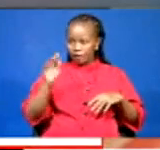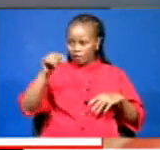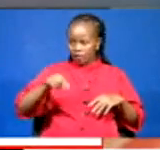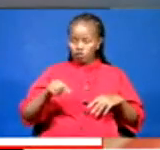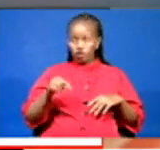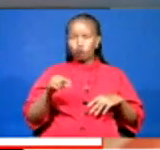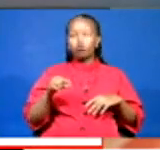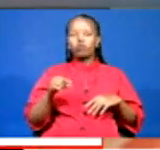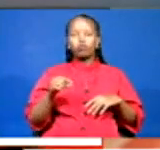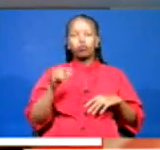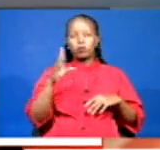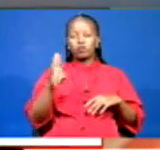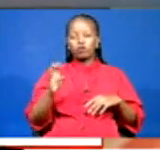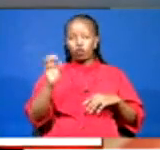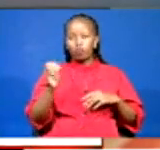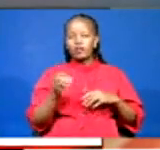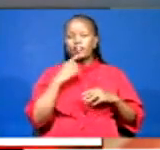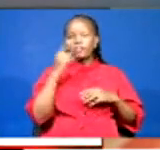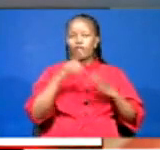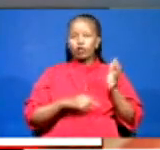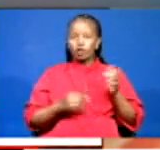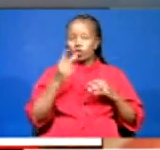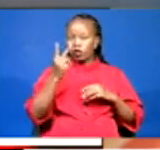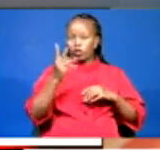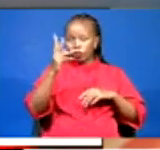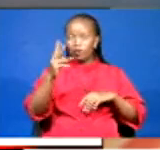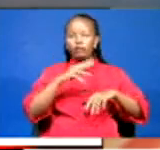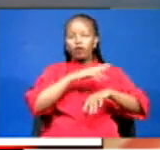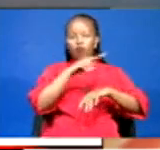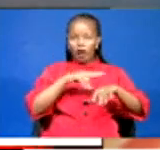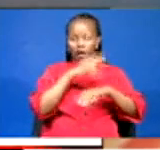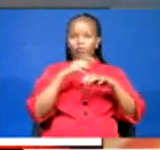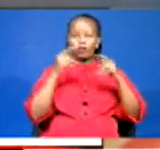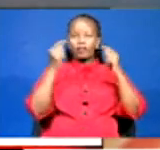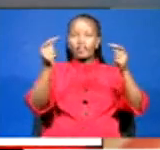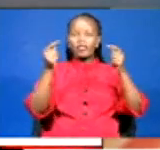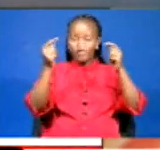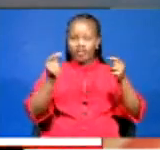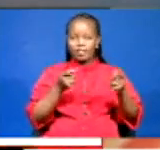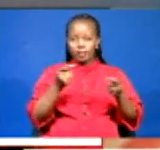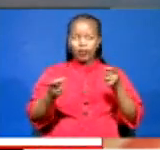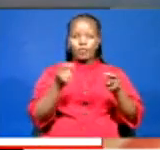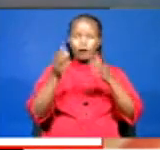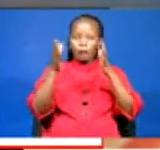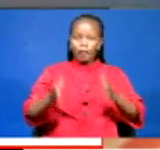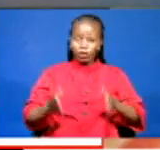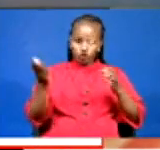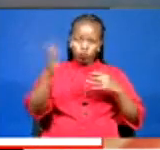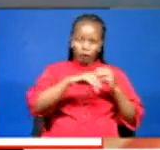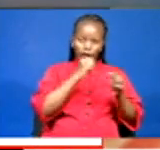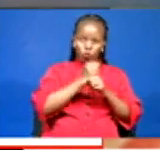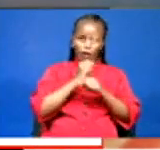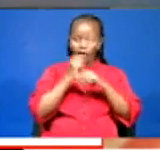Allan Kilavuka issued a 24-hour ultimatum for the striking pilots to resume work or face disciplinary action.